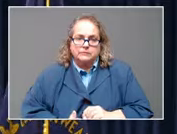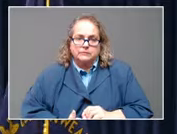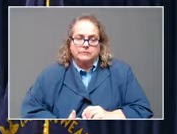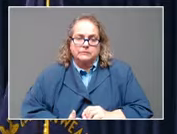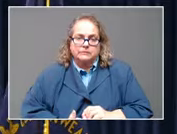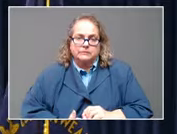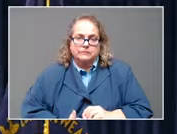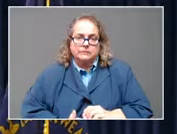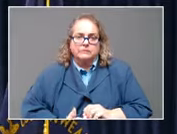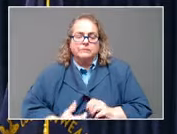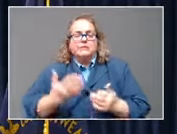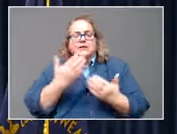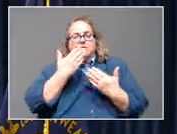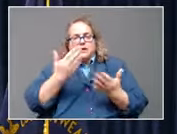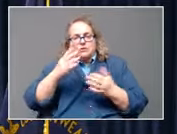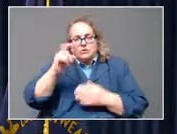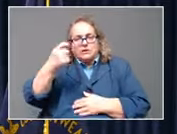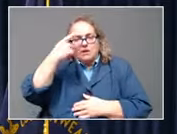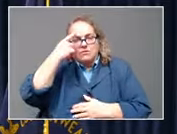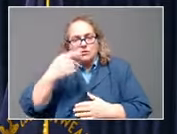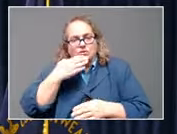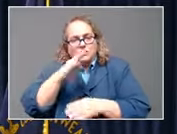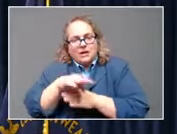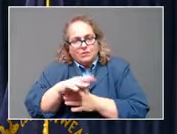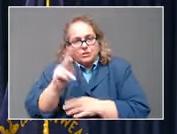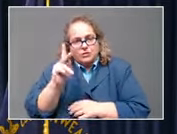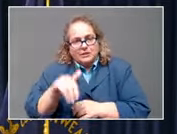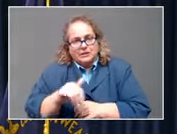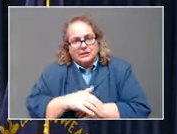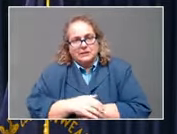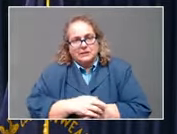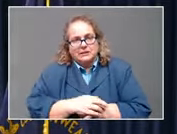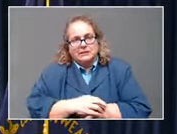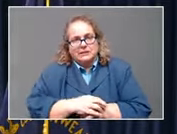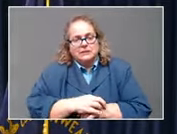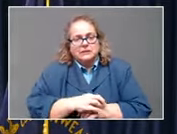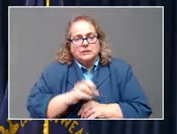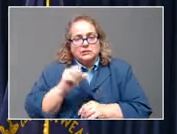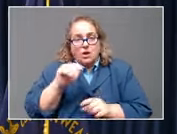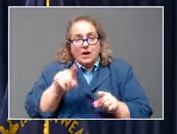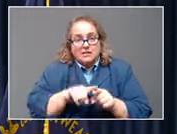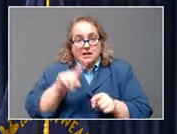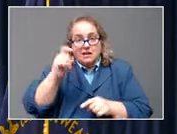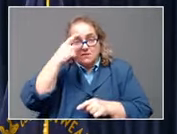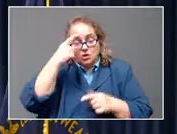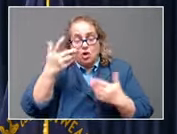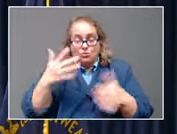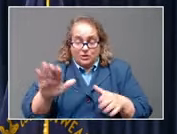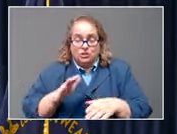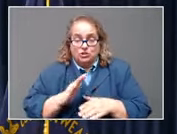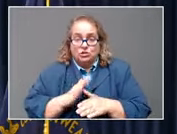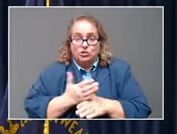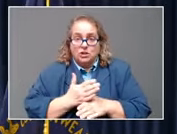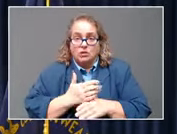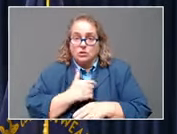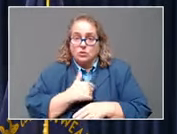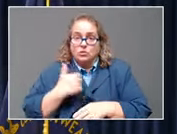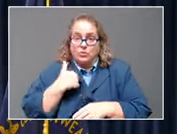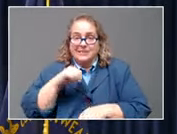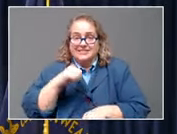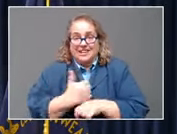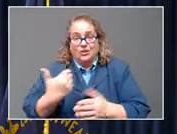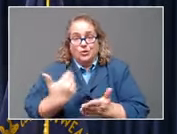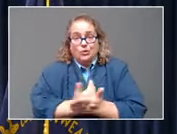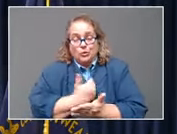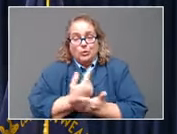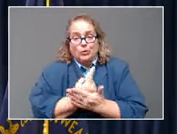Thank you, Governor. Good afternoon, Kentucky. So as Governor Beshear has already shared, we set a new weekly record last week